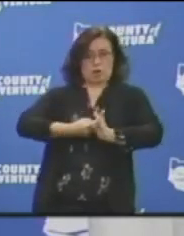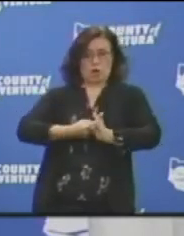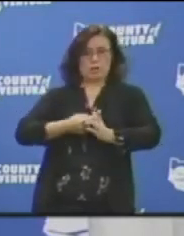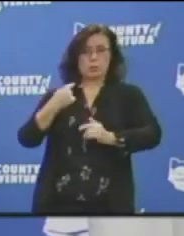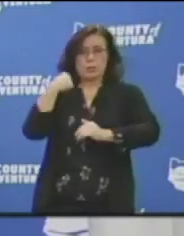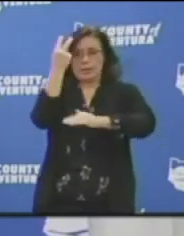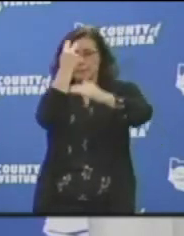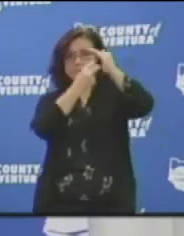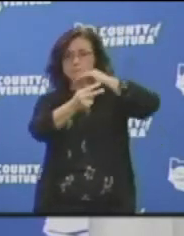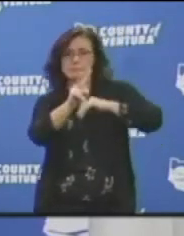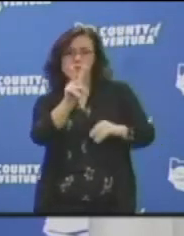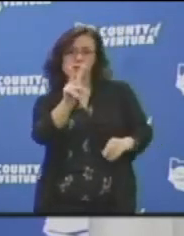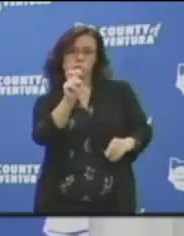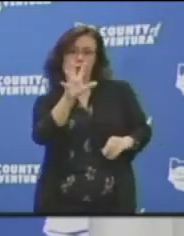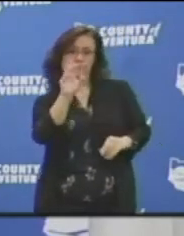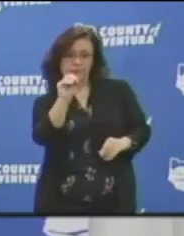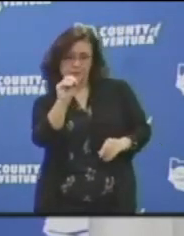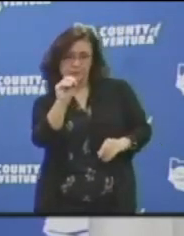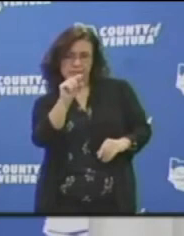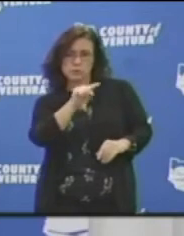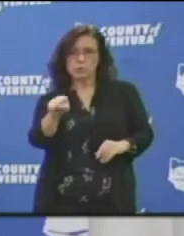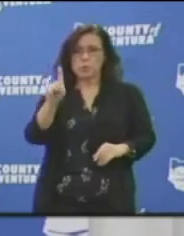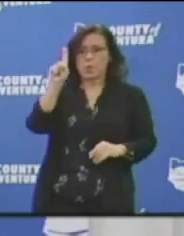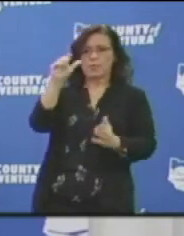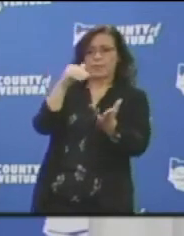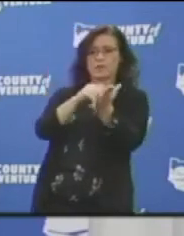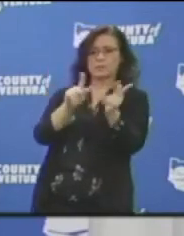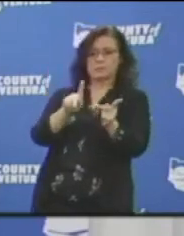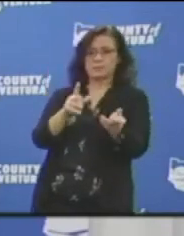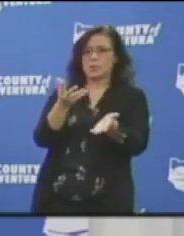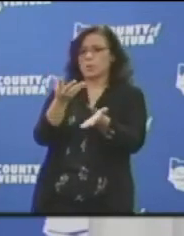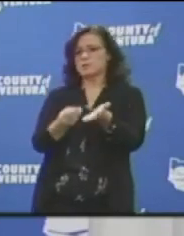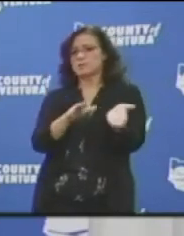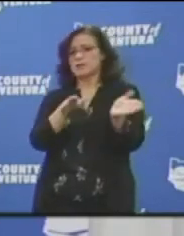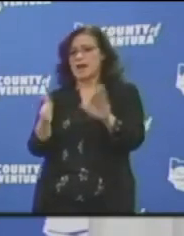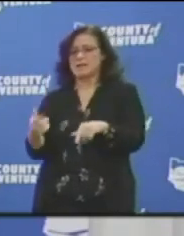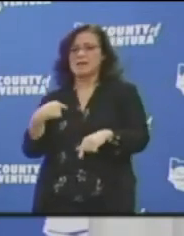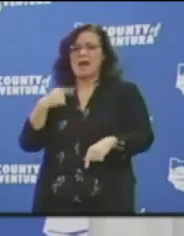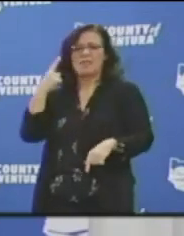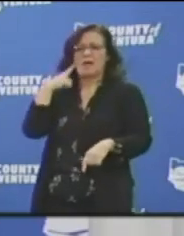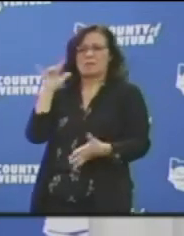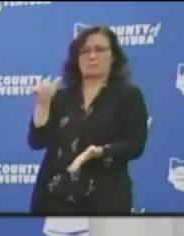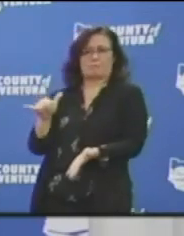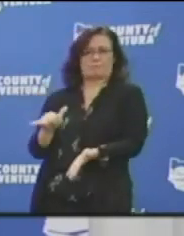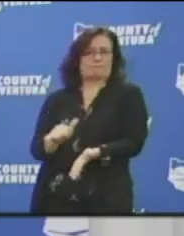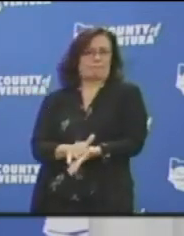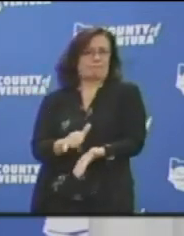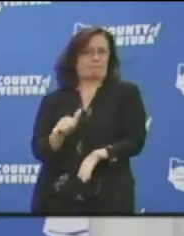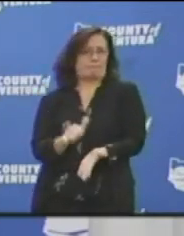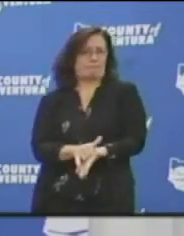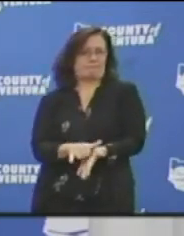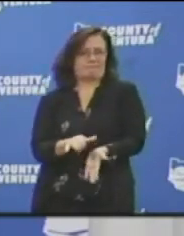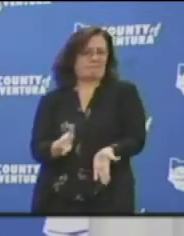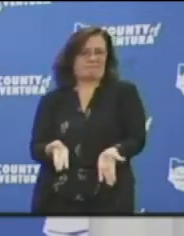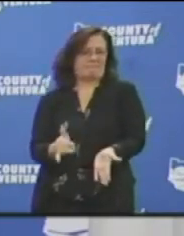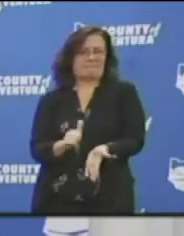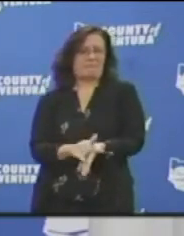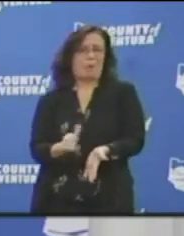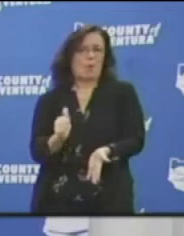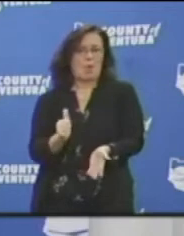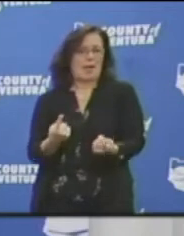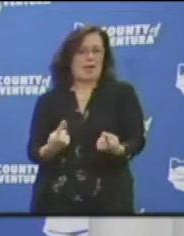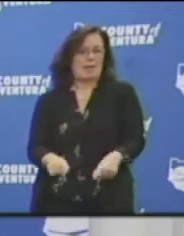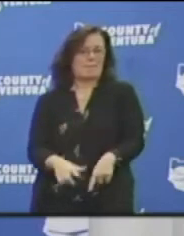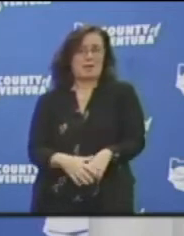between 250 and 1,000 deaths in our county, I thought to myself, we're never going to have 250 deaths. And the